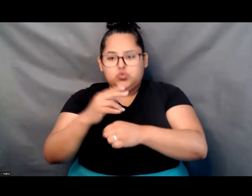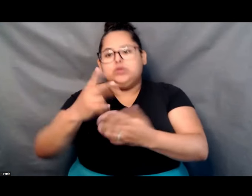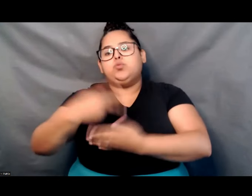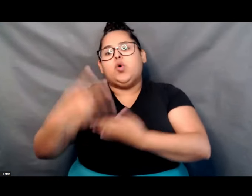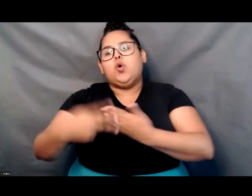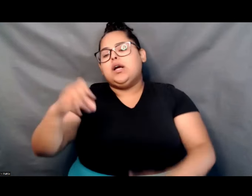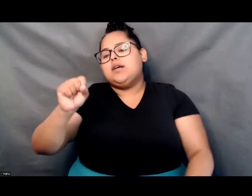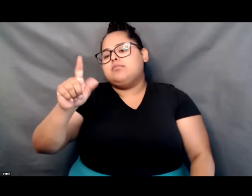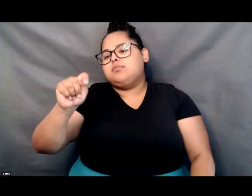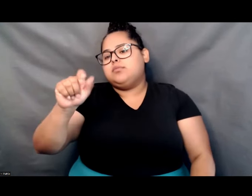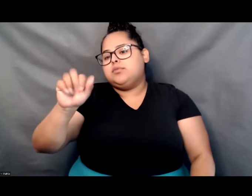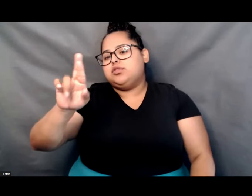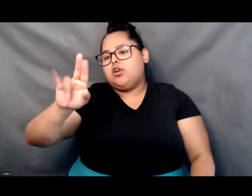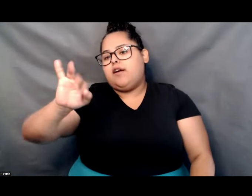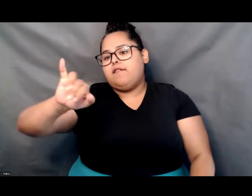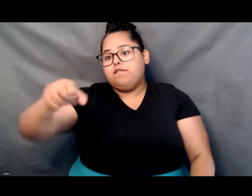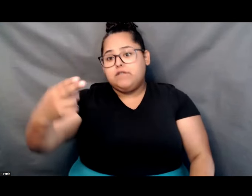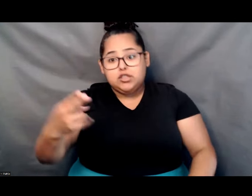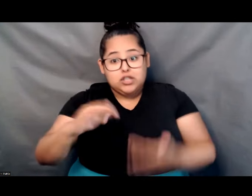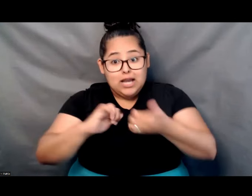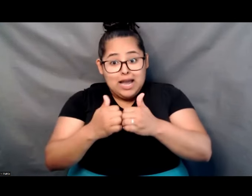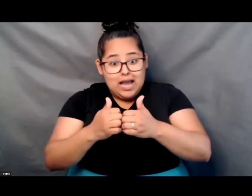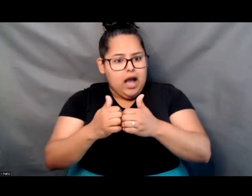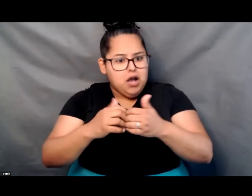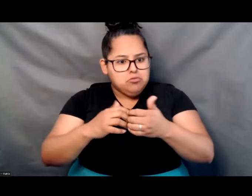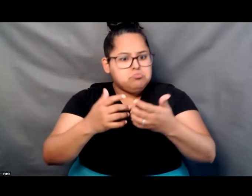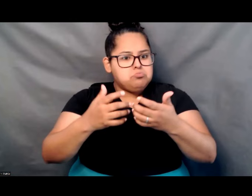Zoom, in-person, and telephone appointments.